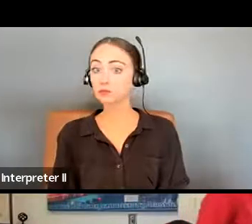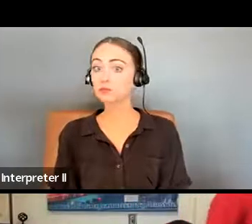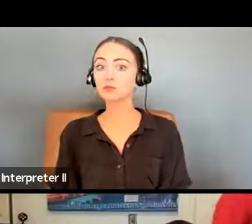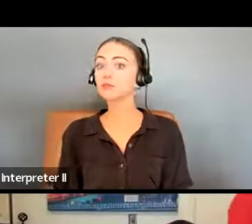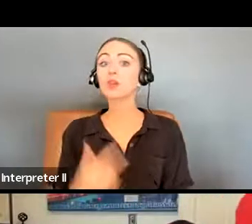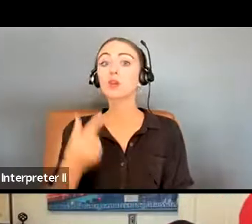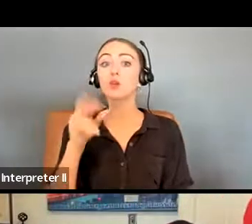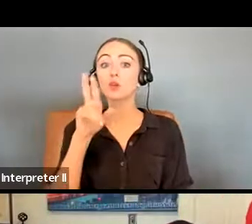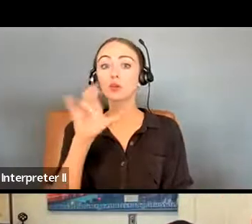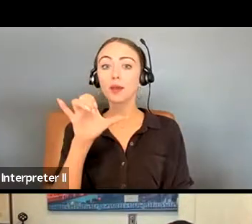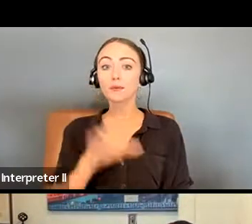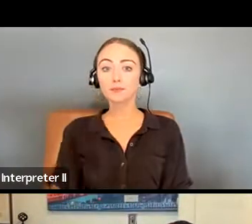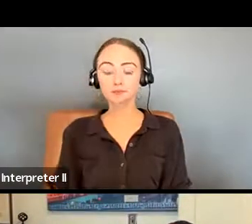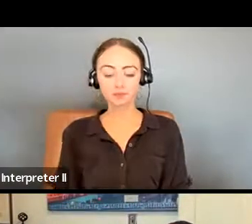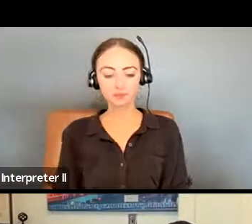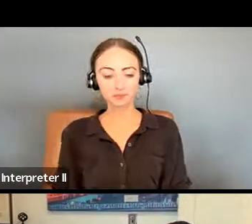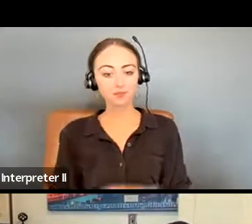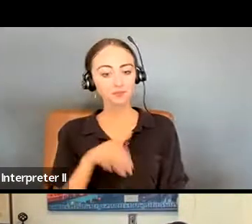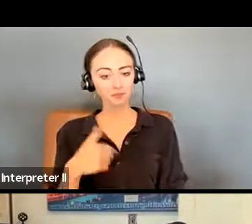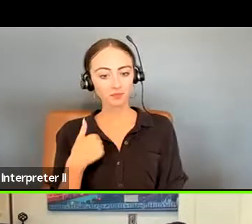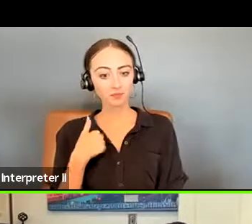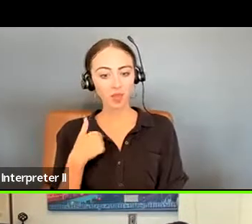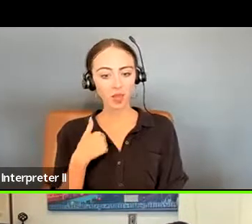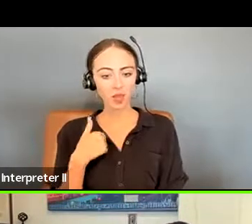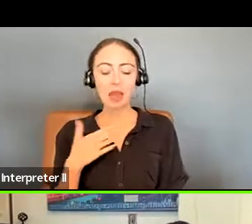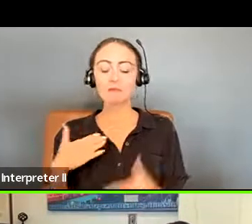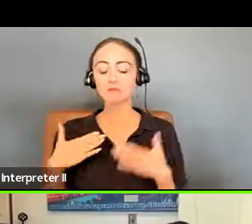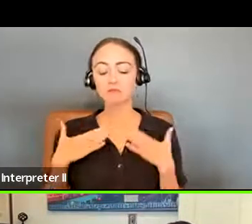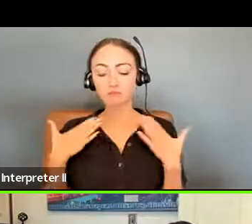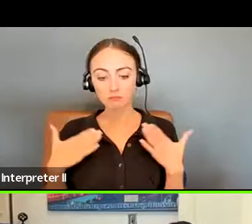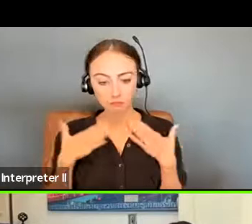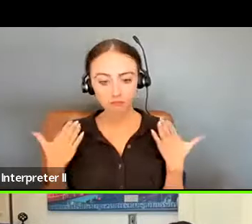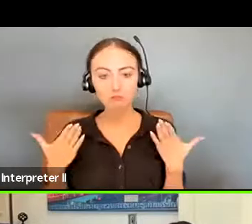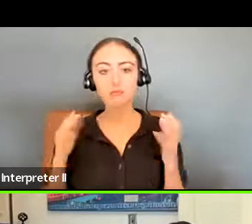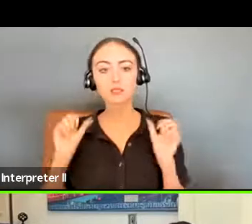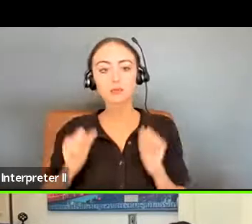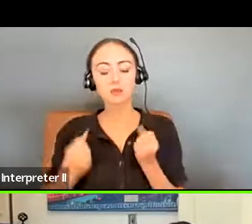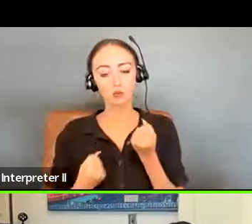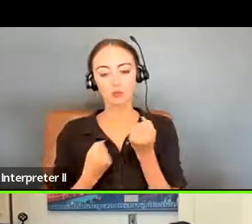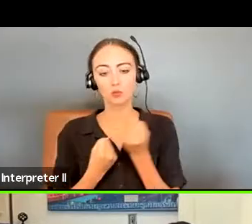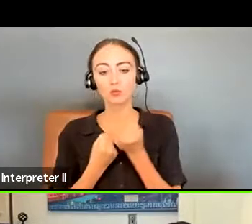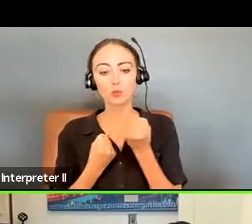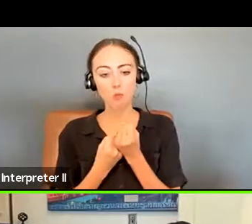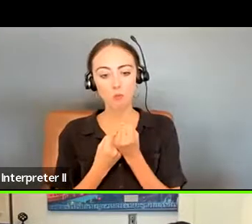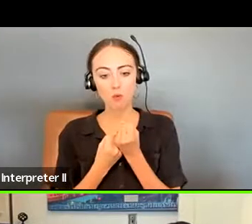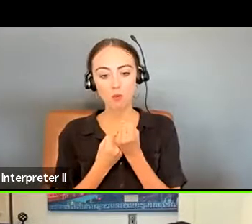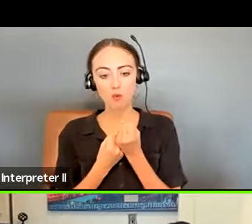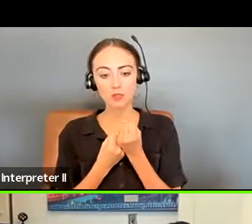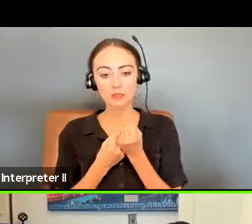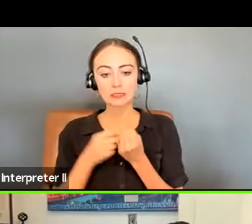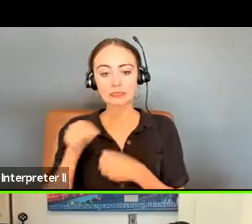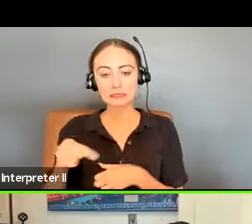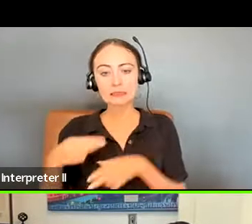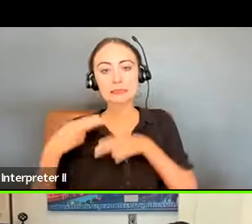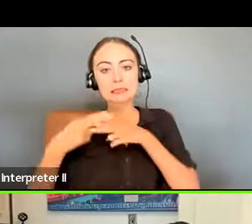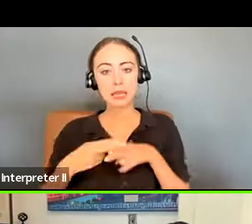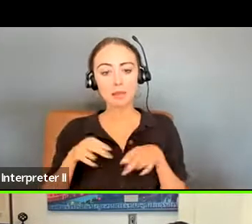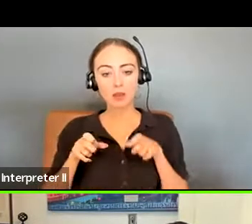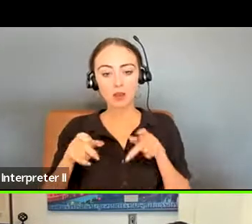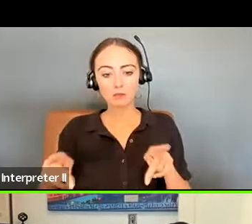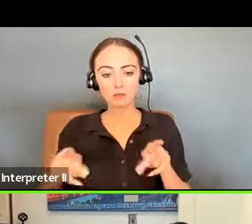Councilmember Gray. Mr. Chairman, I'm delighted to be able to support these naming opportunities